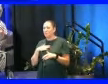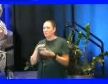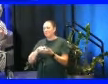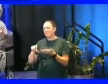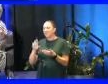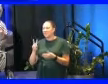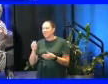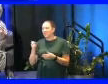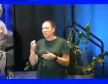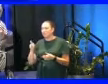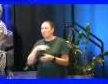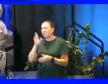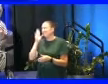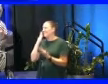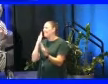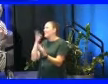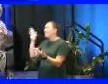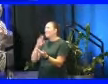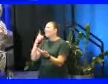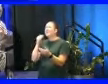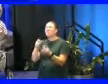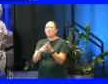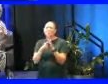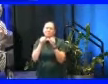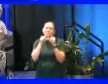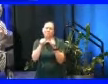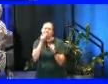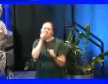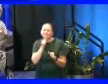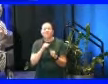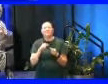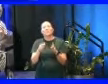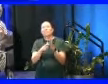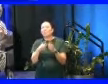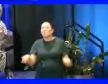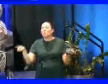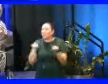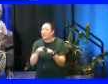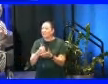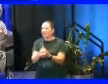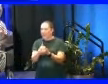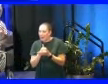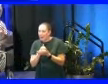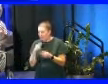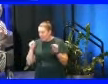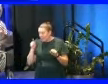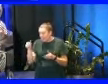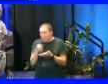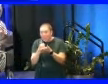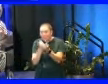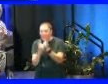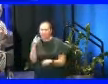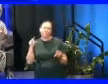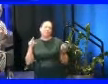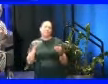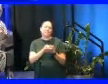I thank God because it took perseverance and it took individuals like yourself in here to help somebody. Can you help everybody? No. But we